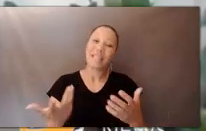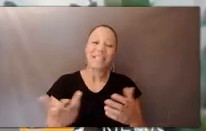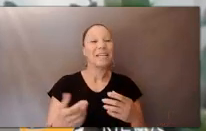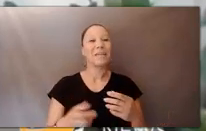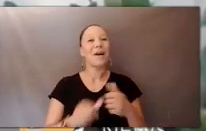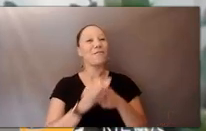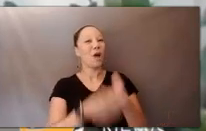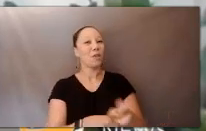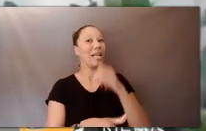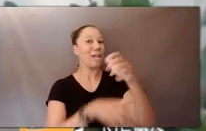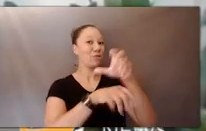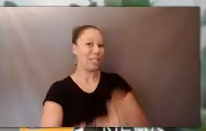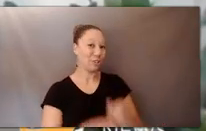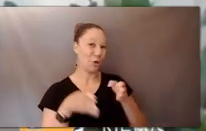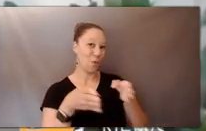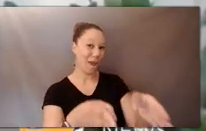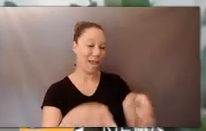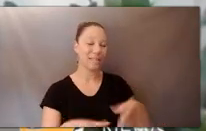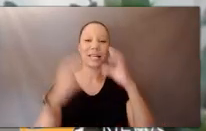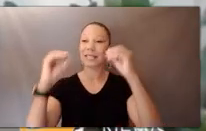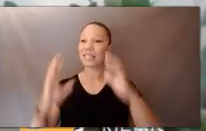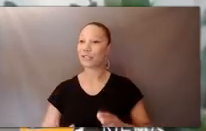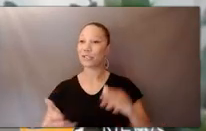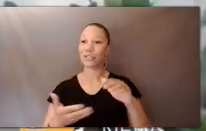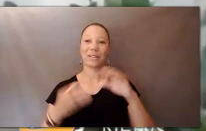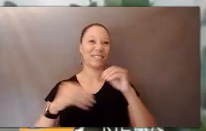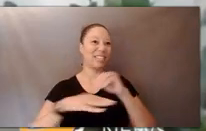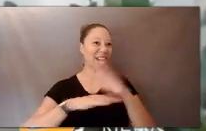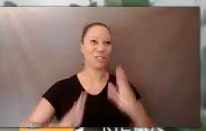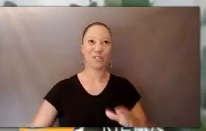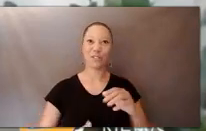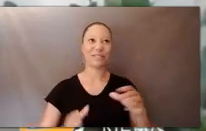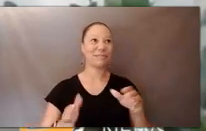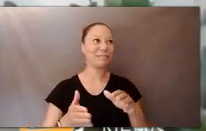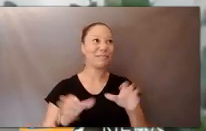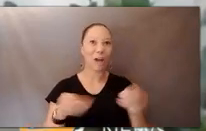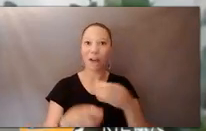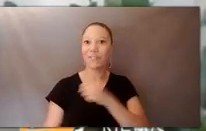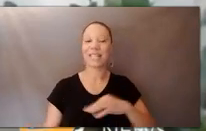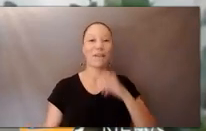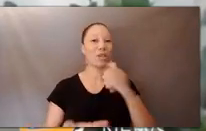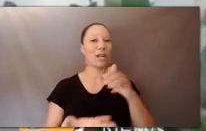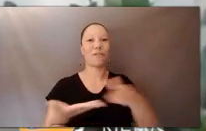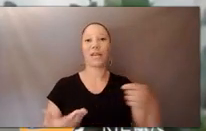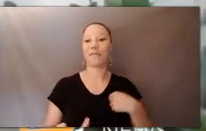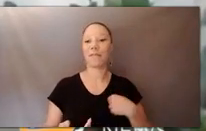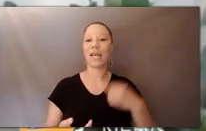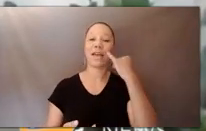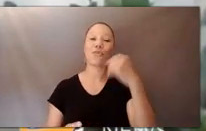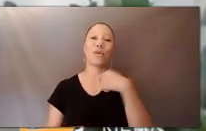ways. And our teachers and counselors would not forgive me, our whole staff, our office staff, everyone, if I didn't tell you how